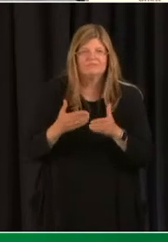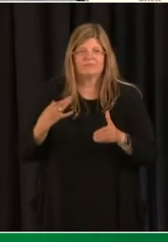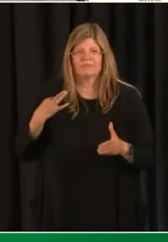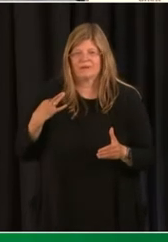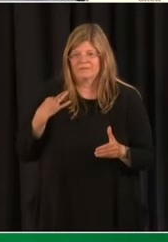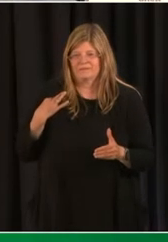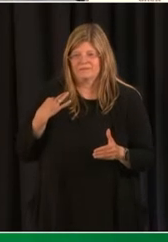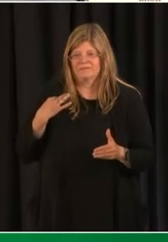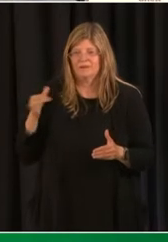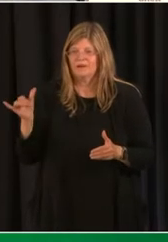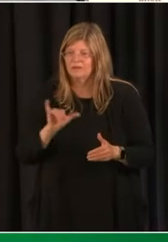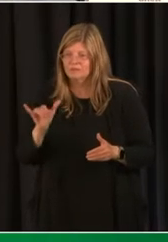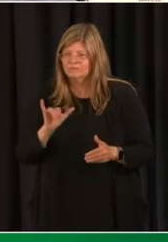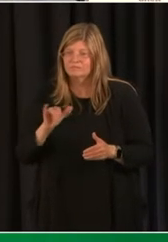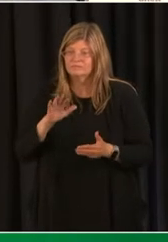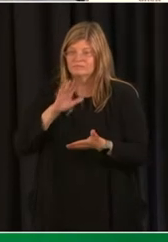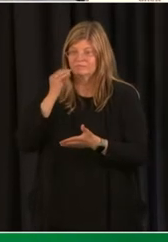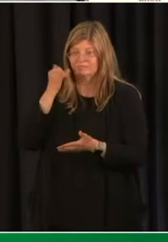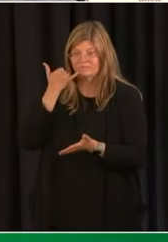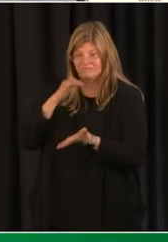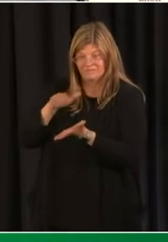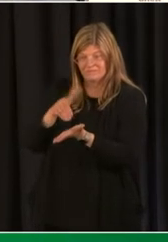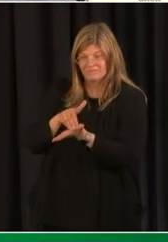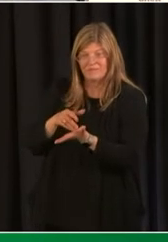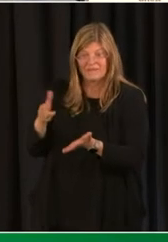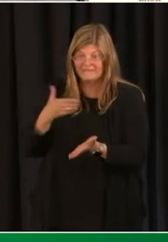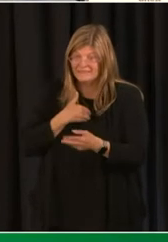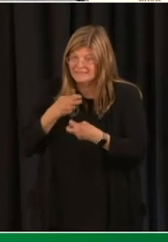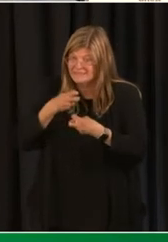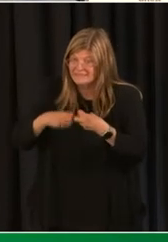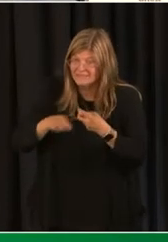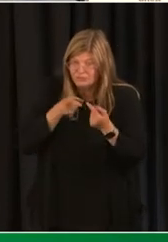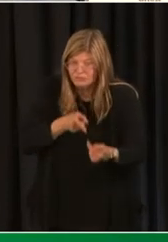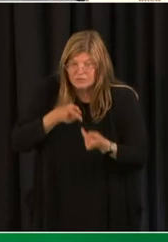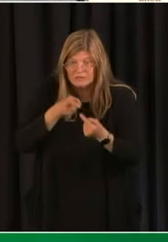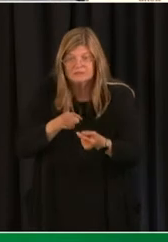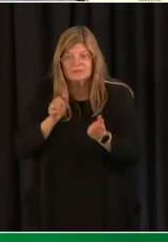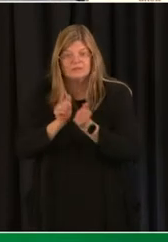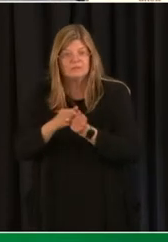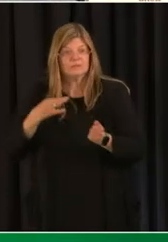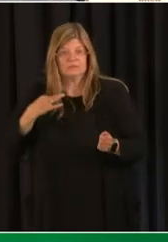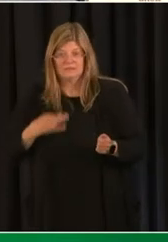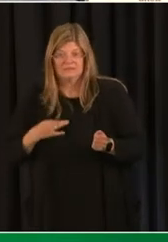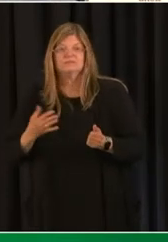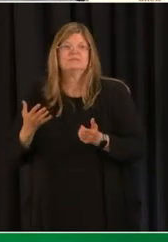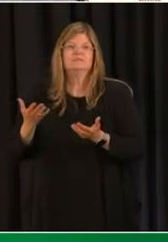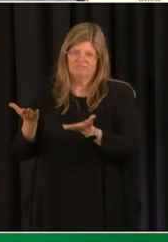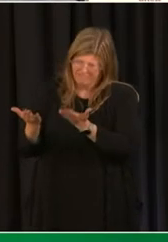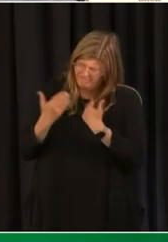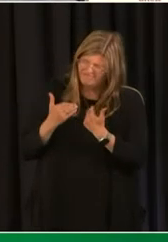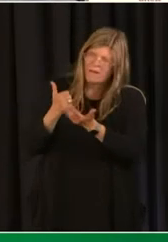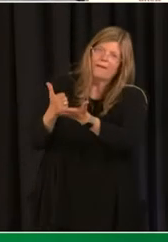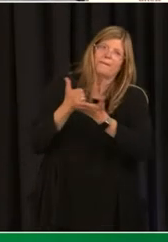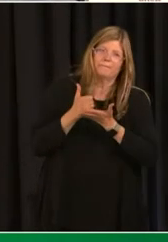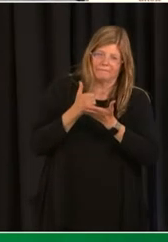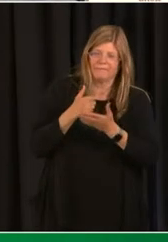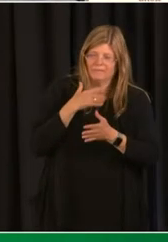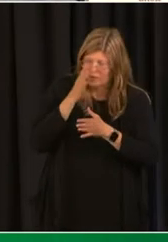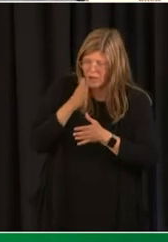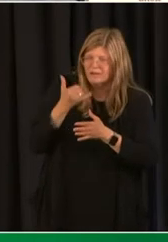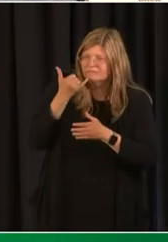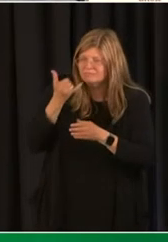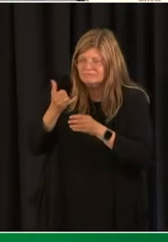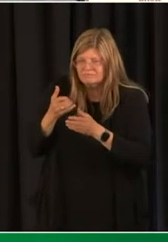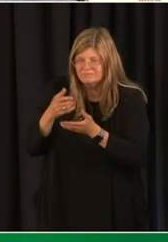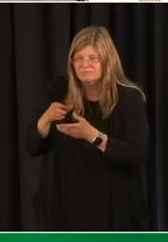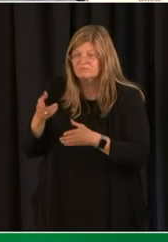applications. There's also a call center staff, so if you're having difficulty with your application, you can call us. Our call center is open from